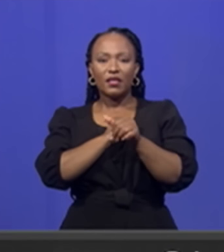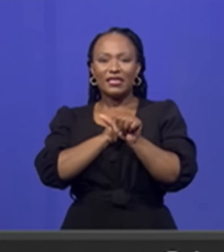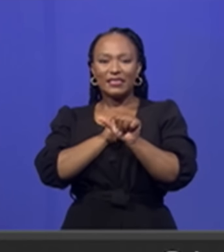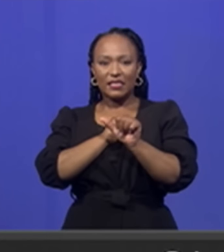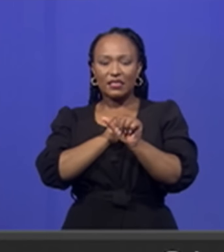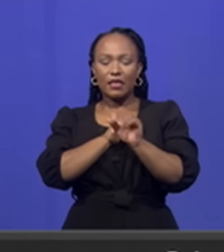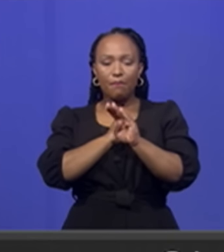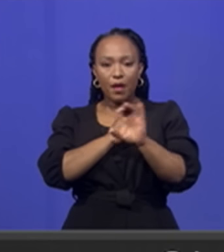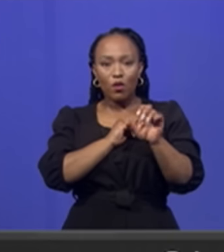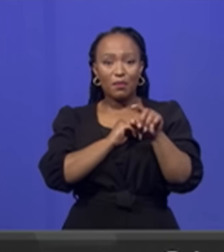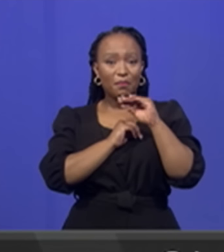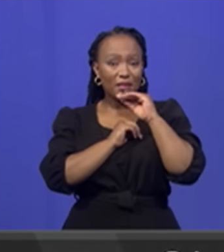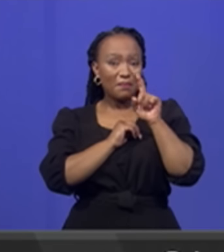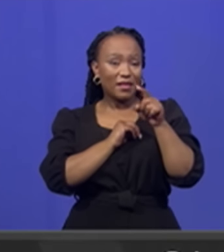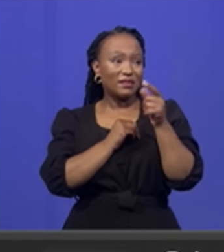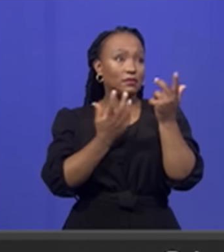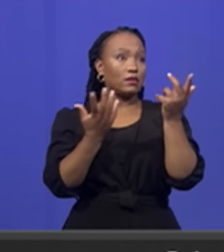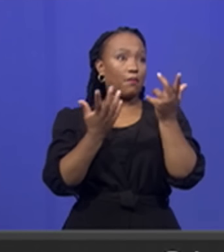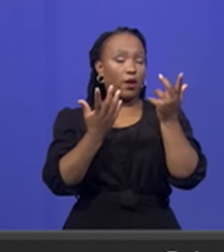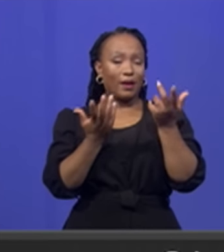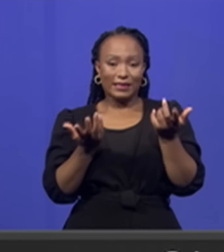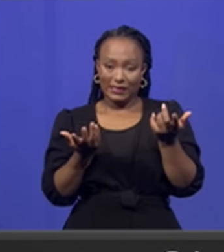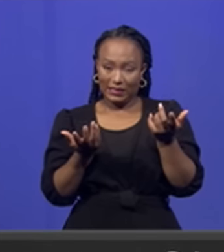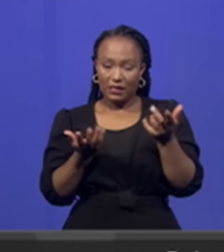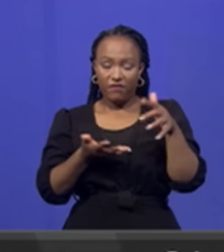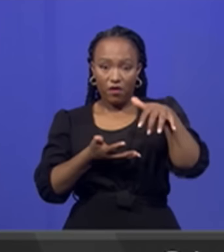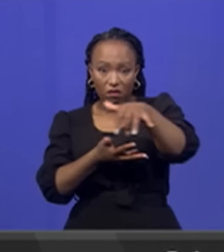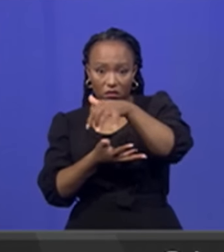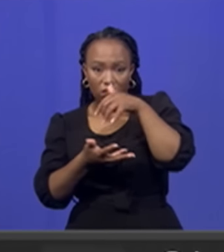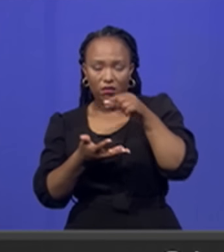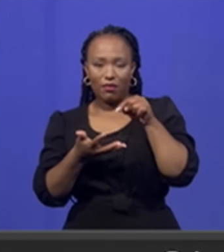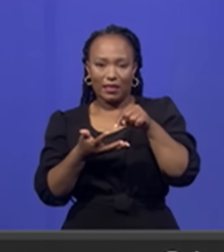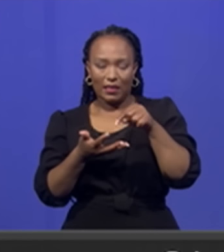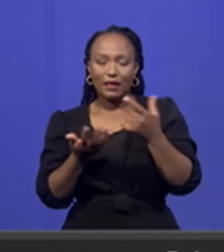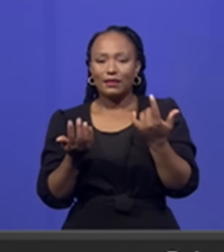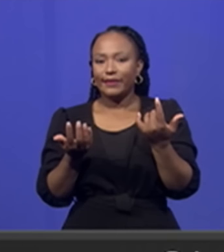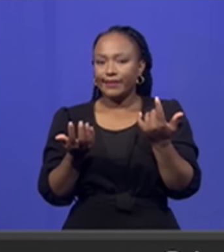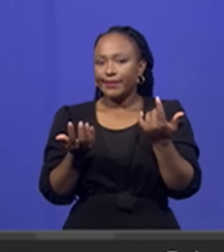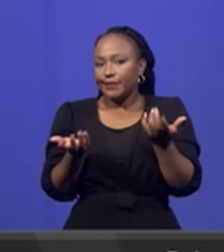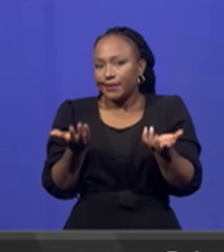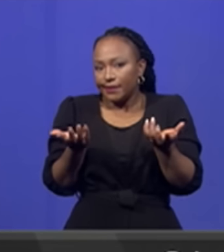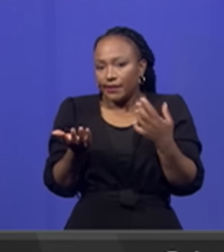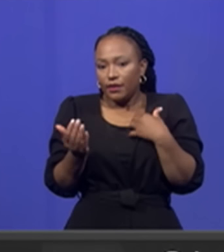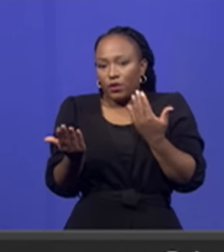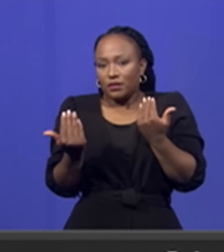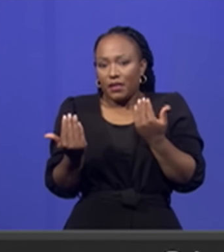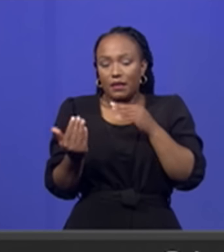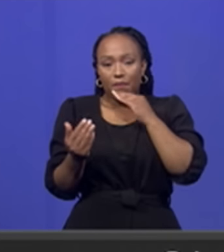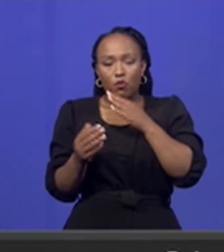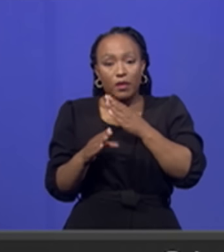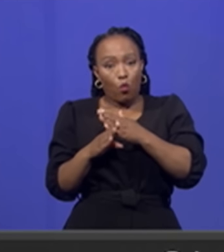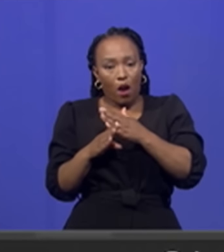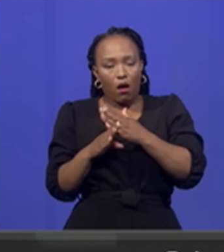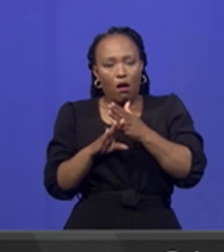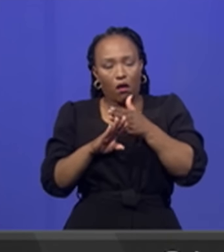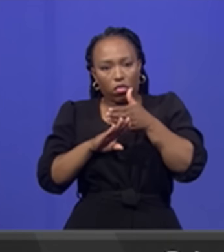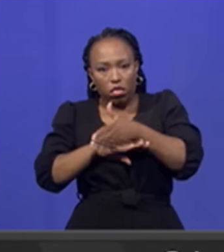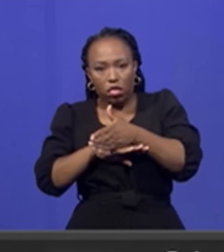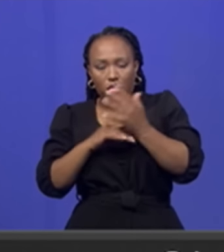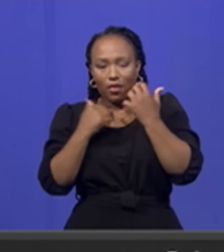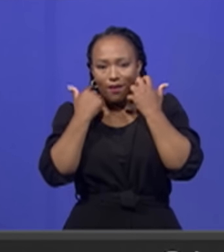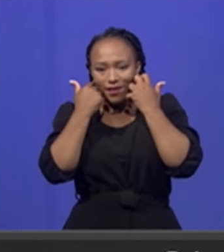to come from somewhere. And we do expect that we may be asked to work extra hard to get that